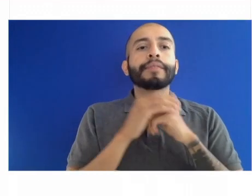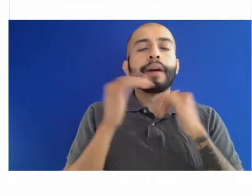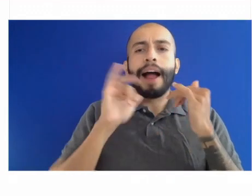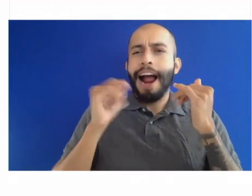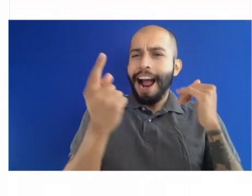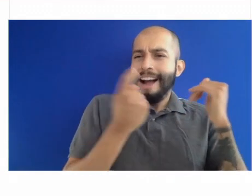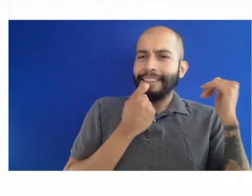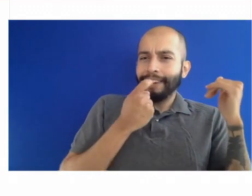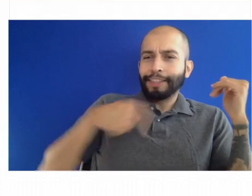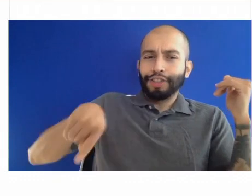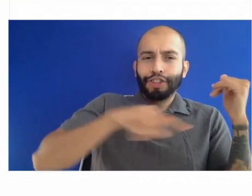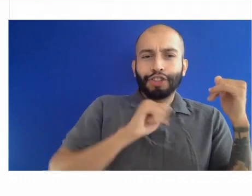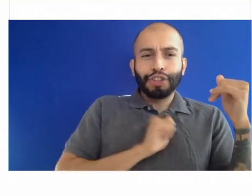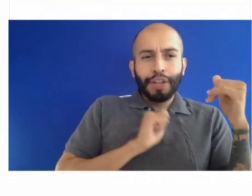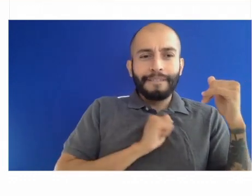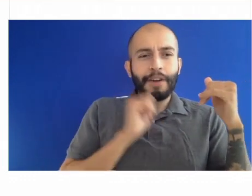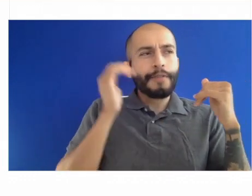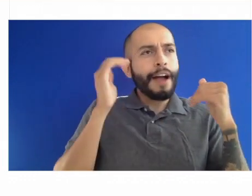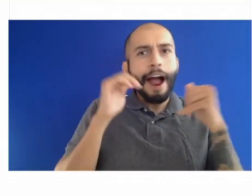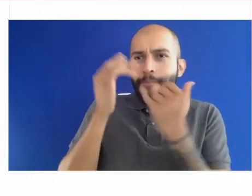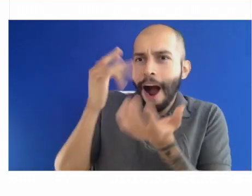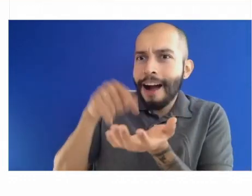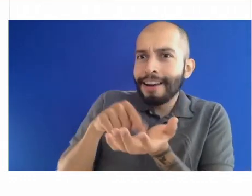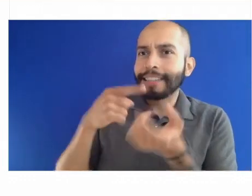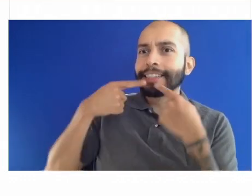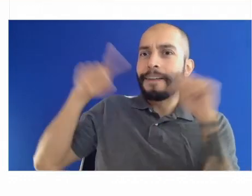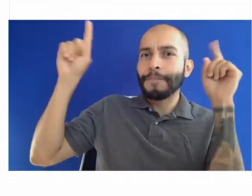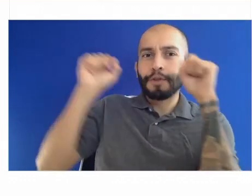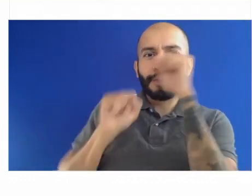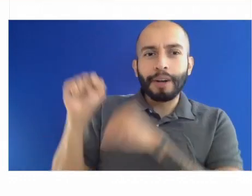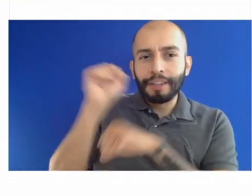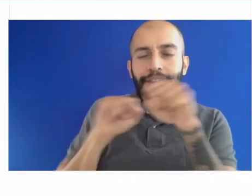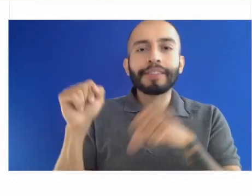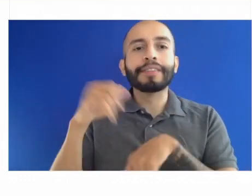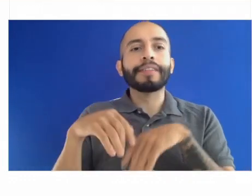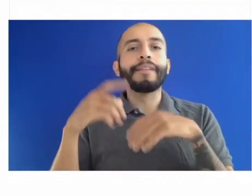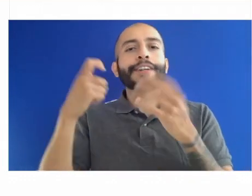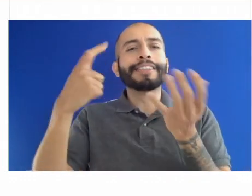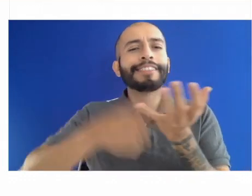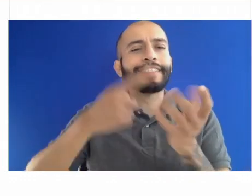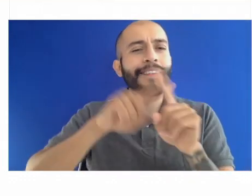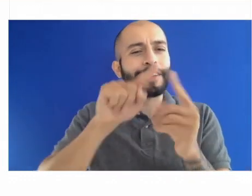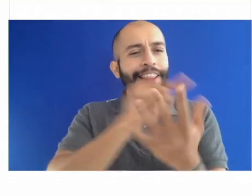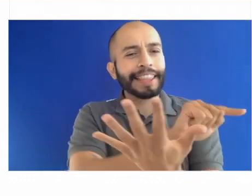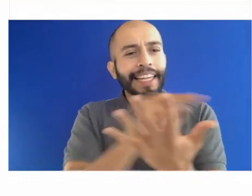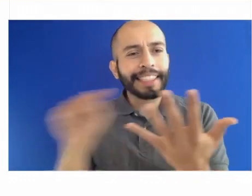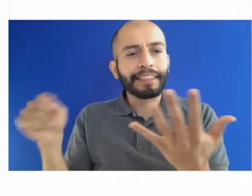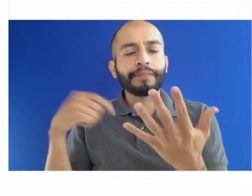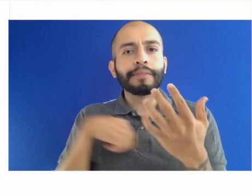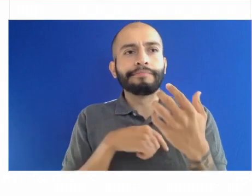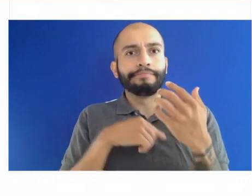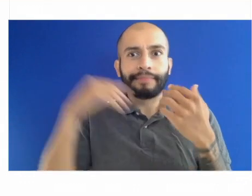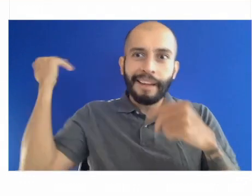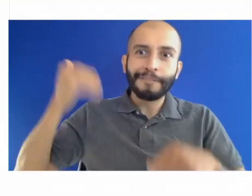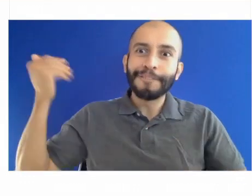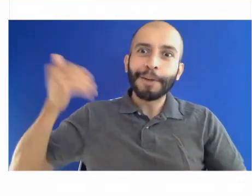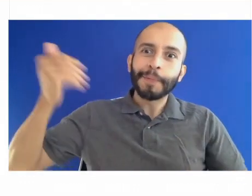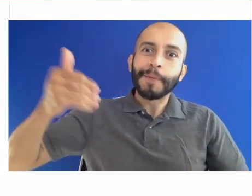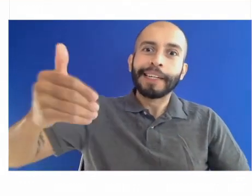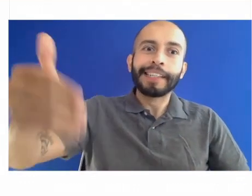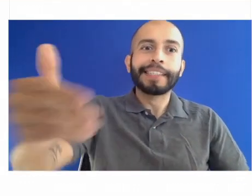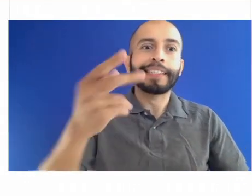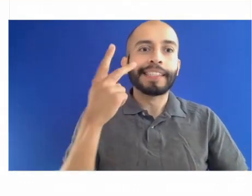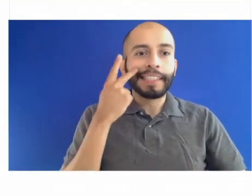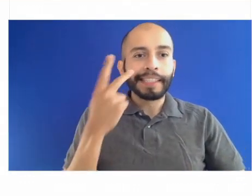of the things that we frequently see from the rather small number of highly successful